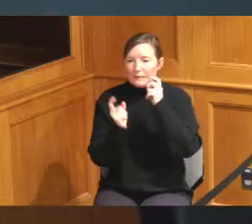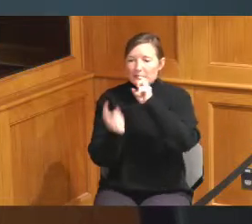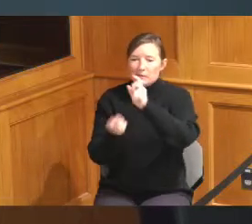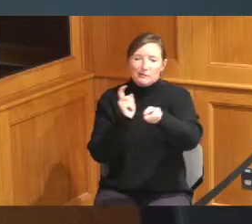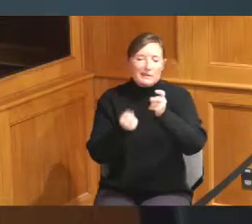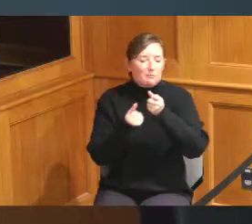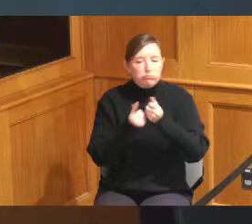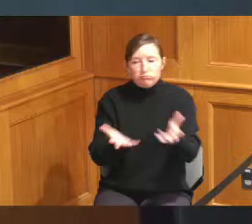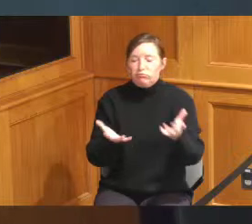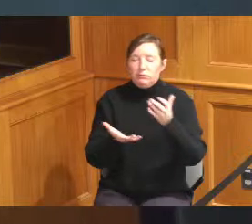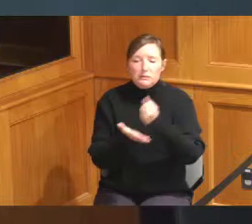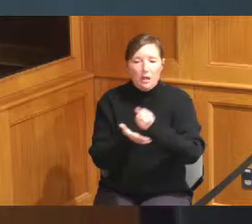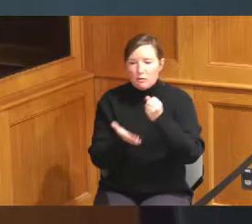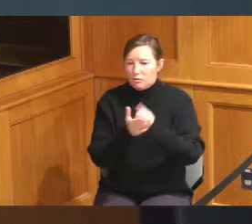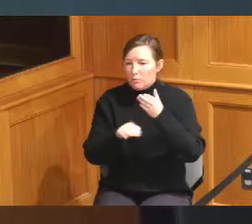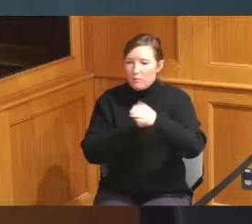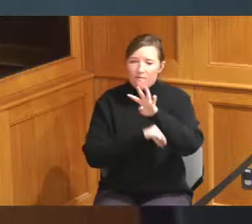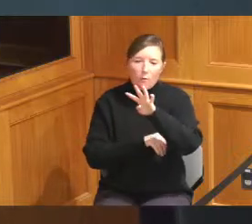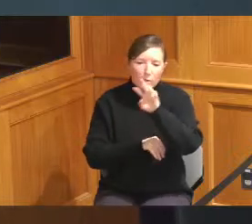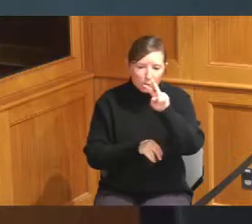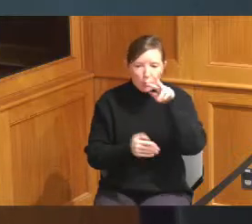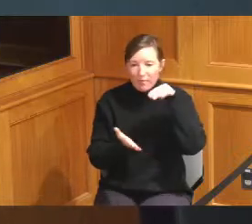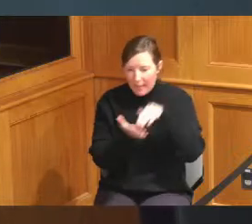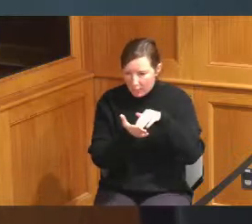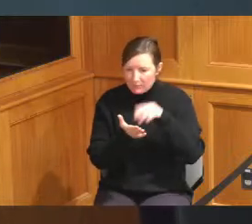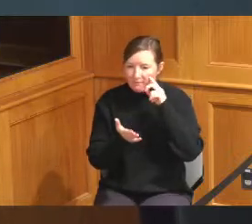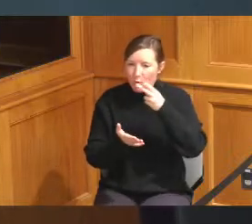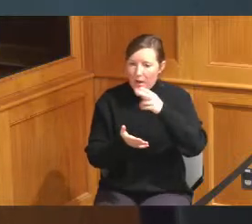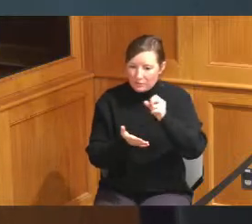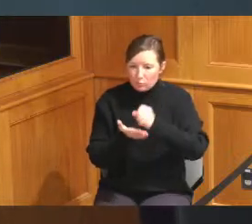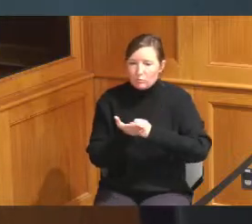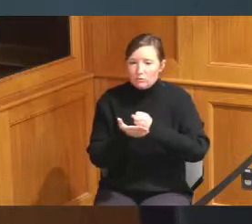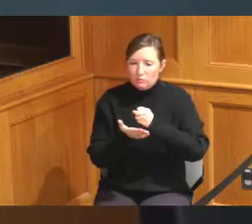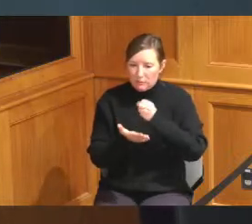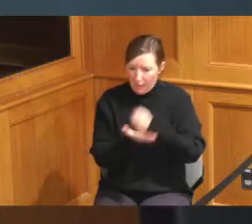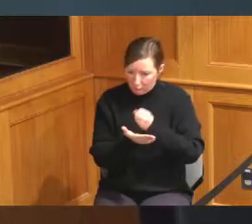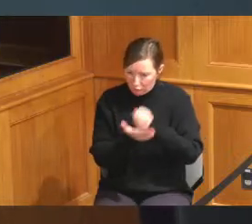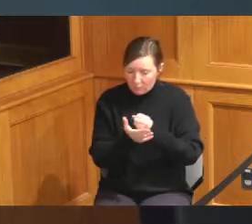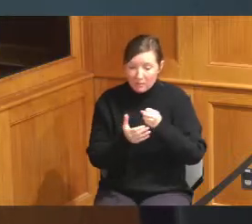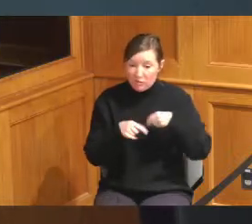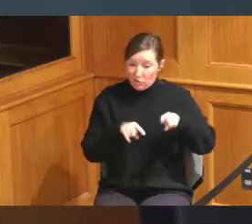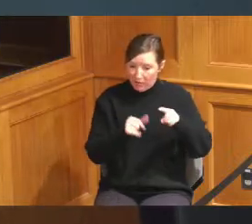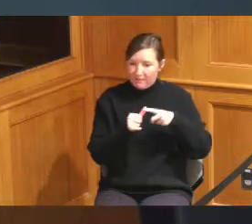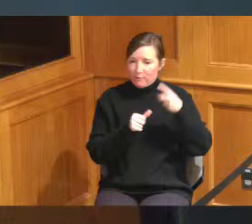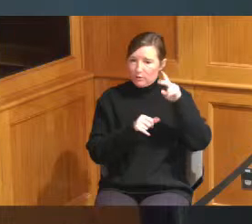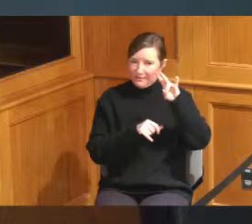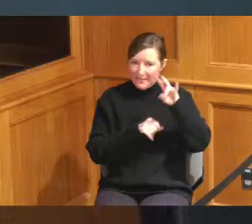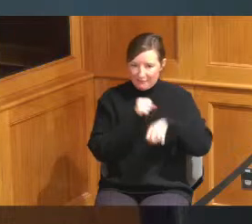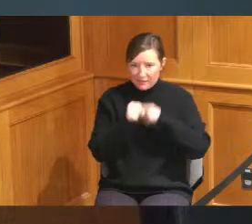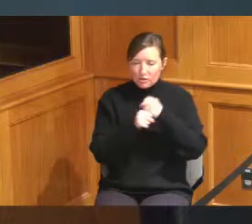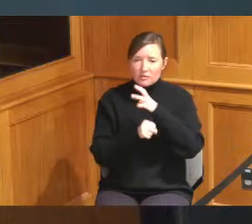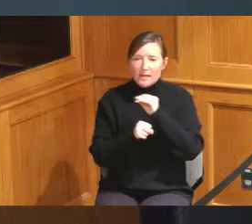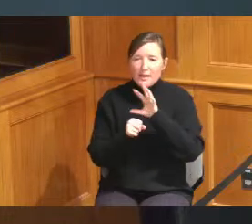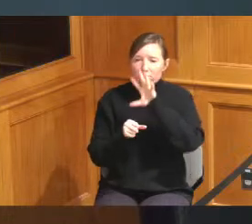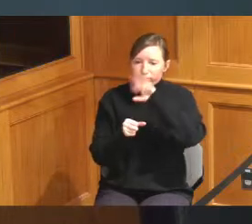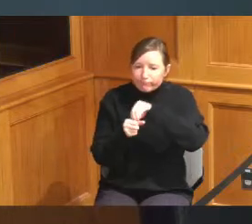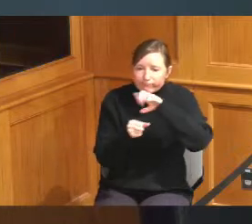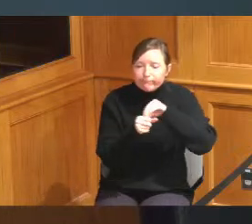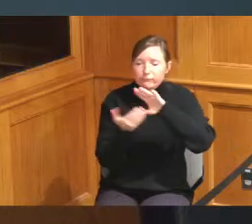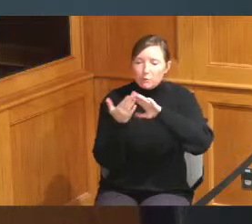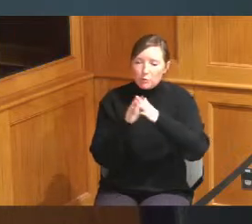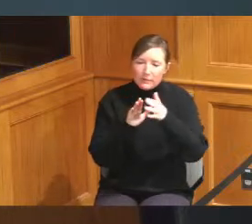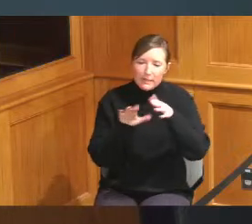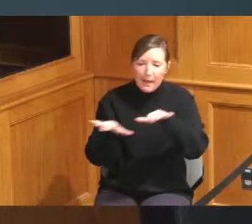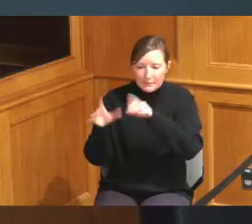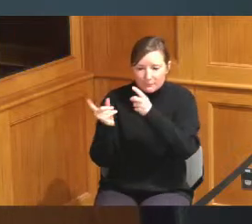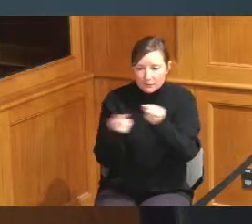to local high school students during their first 7 years and participating in various community activities,